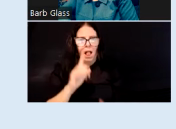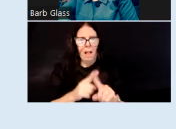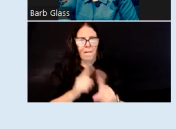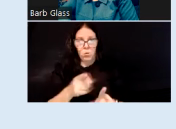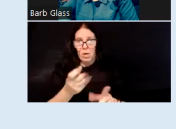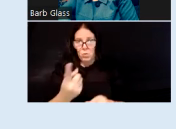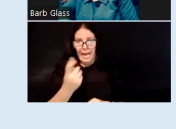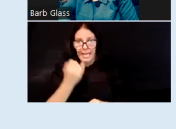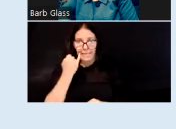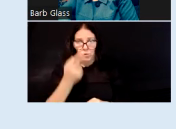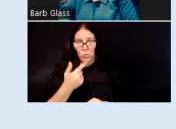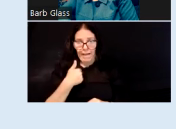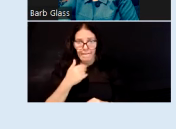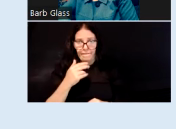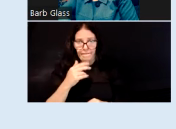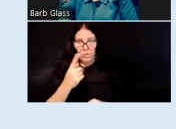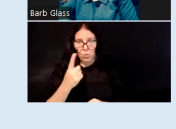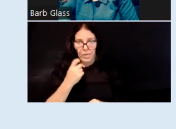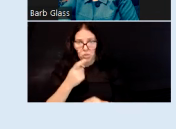ask it?